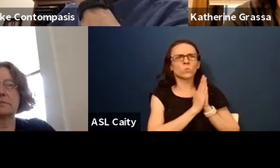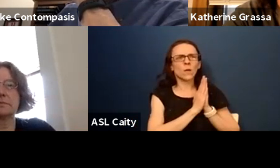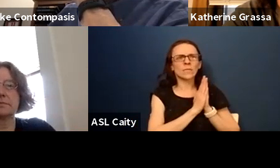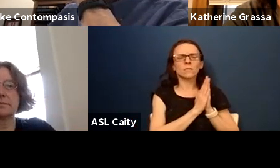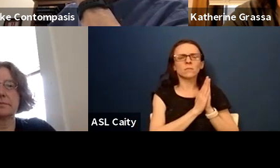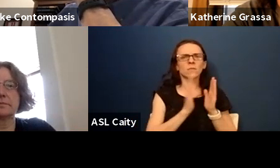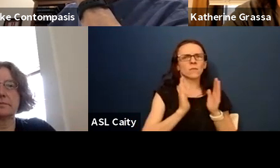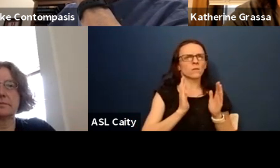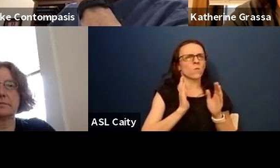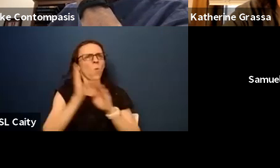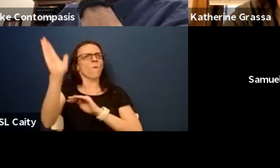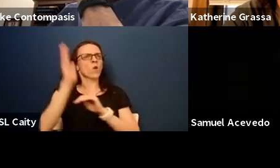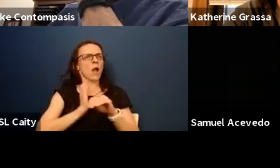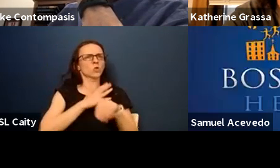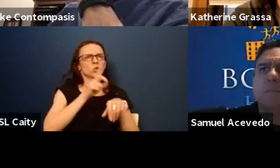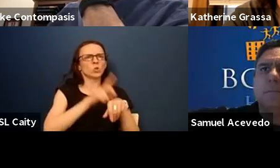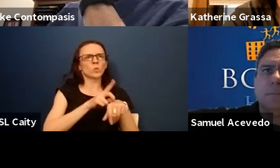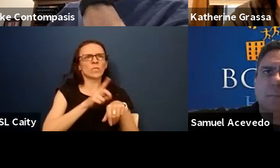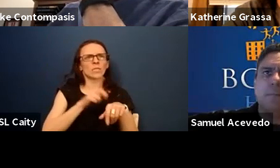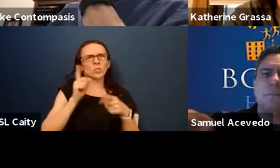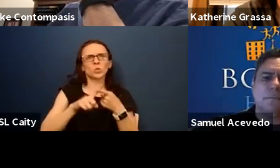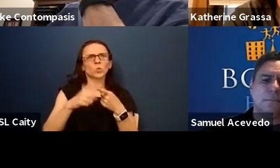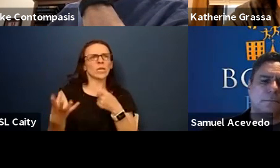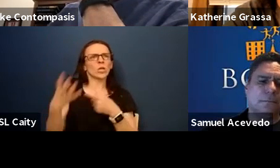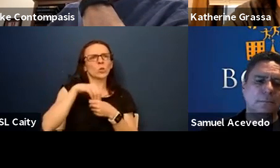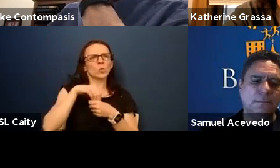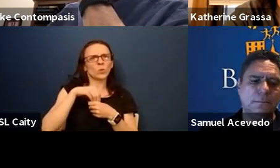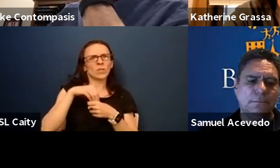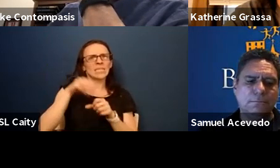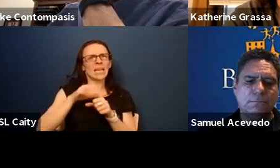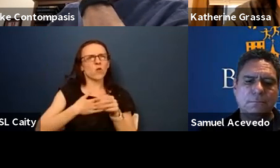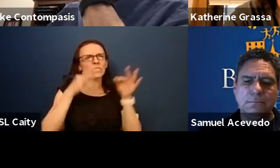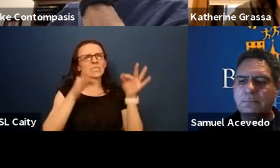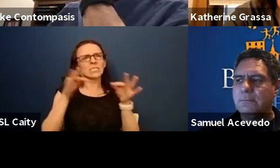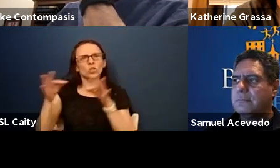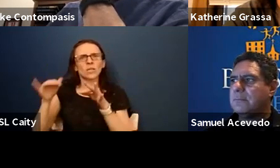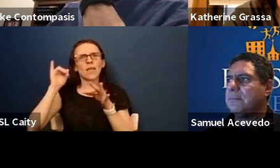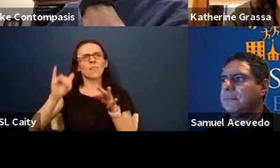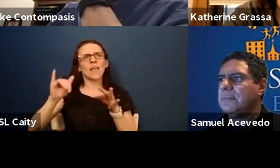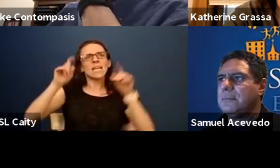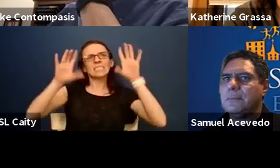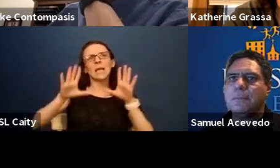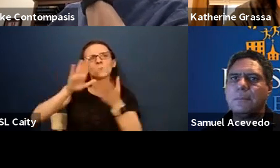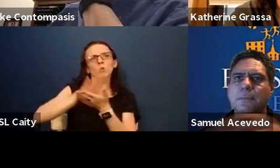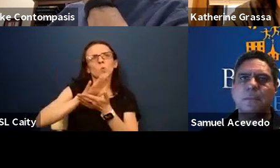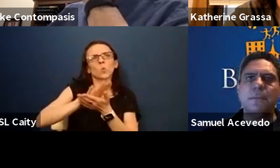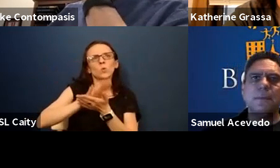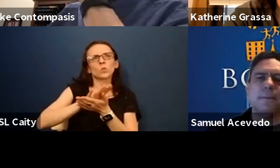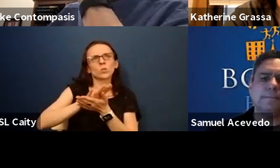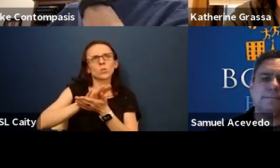put in our decision-making the idea that exam schools are part of the landscape,